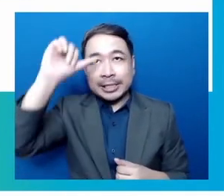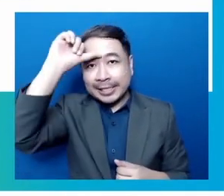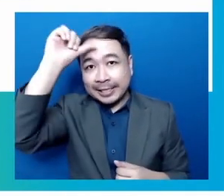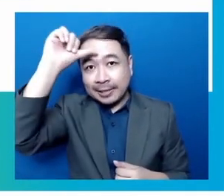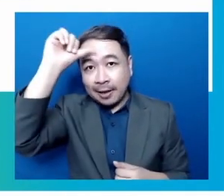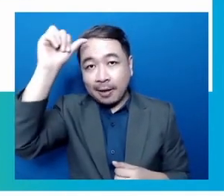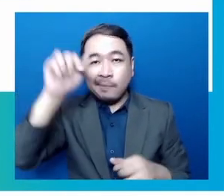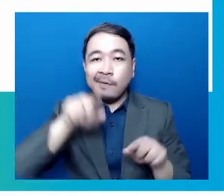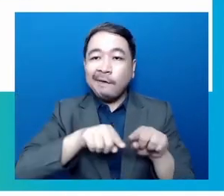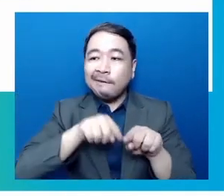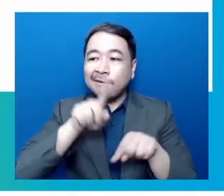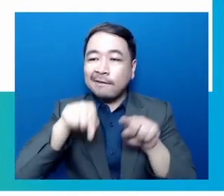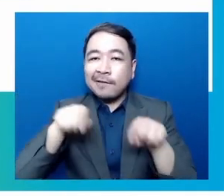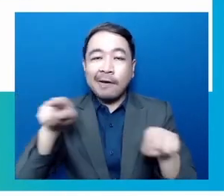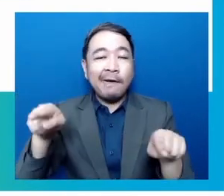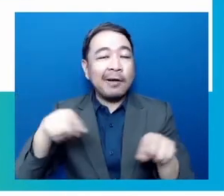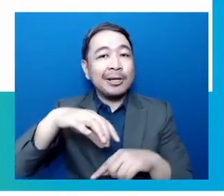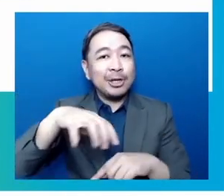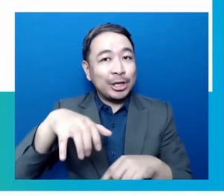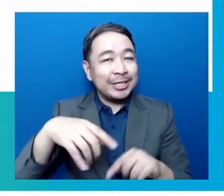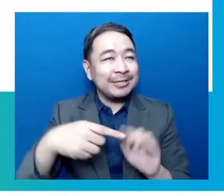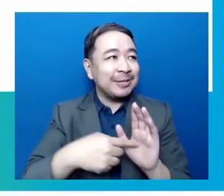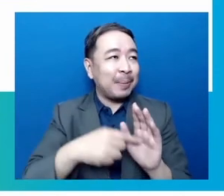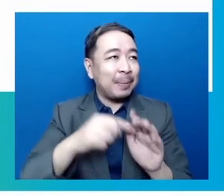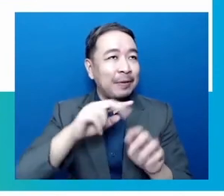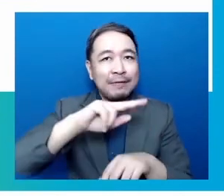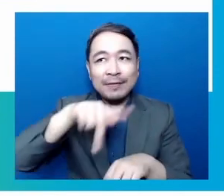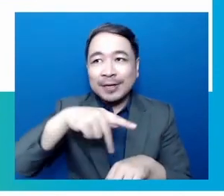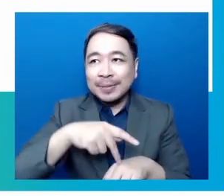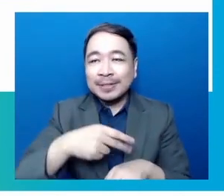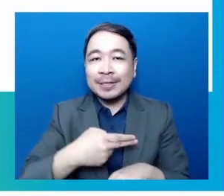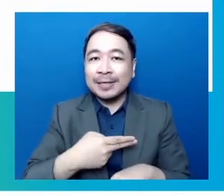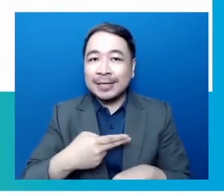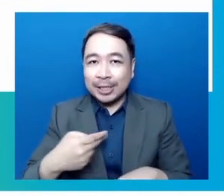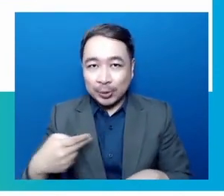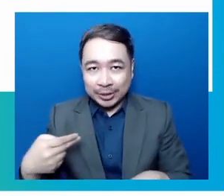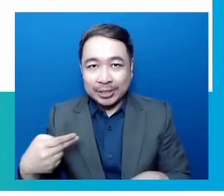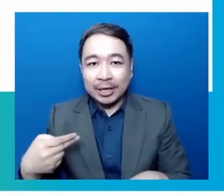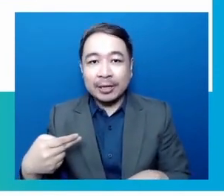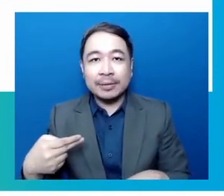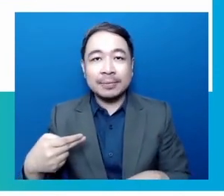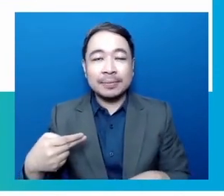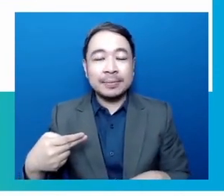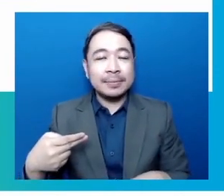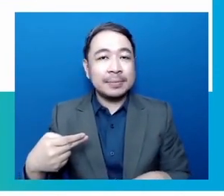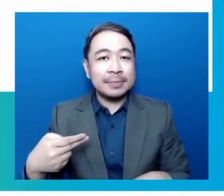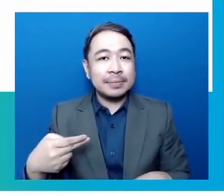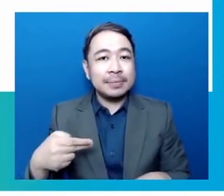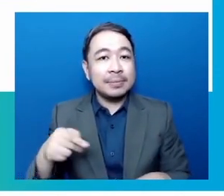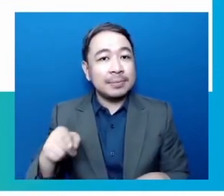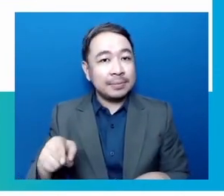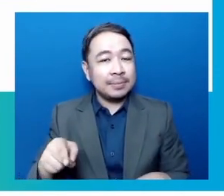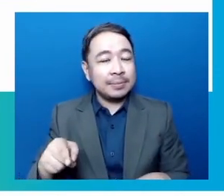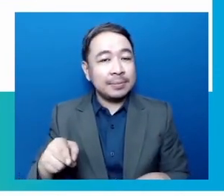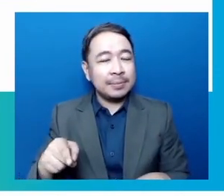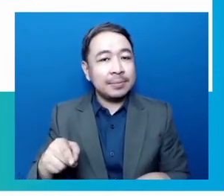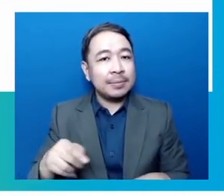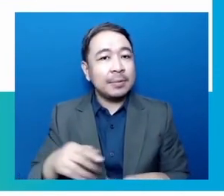like Philippines and Indonesia and other countries also, the NGO Forum and ADB members